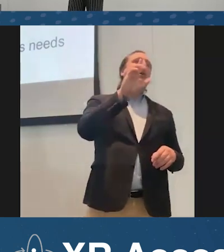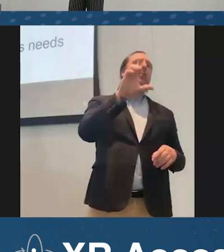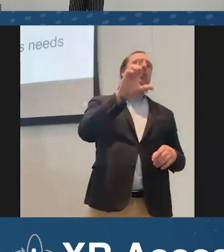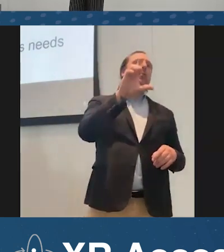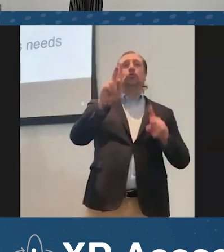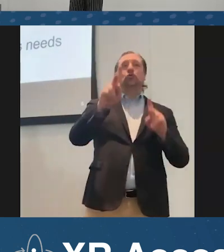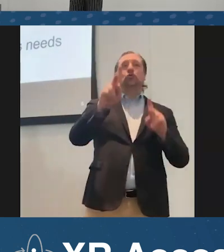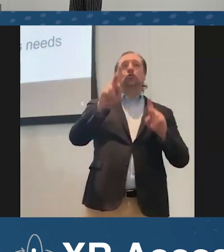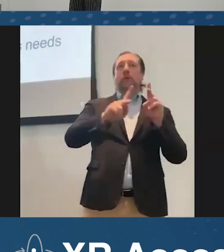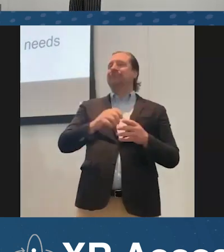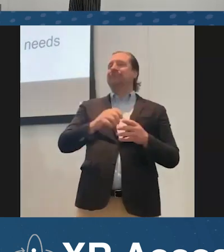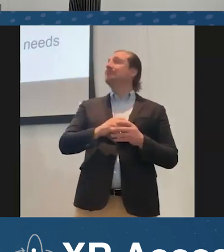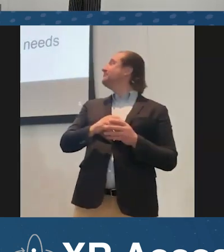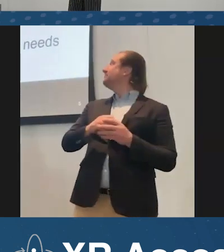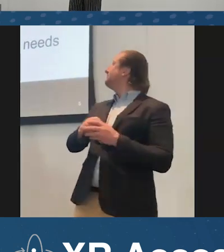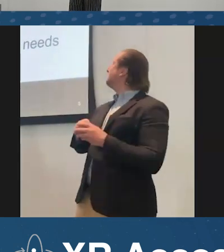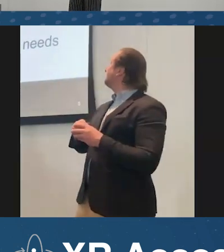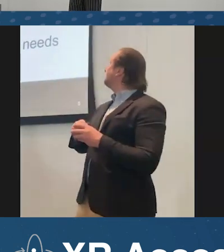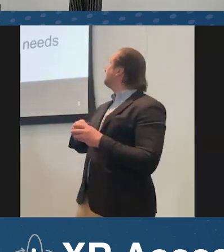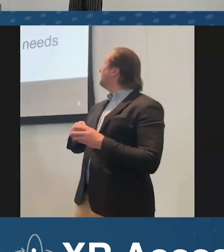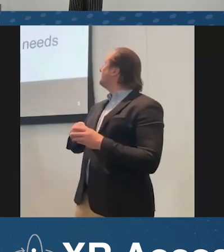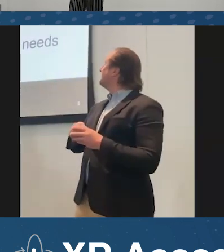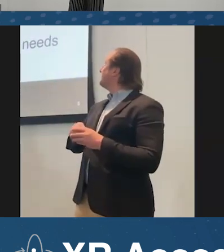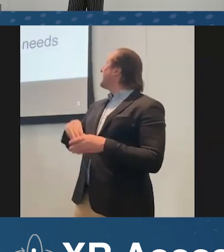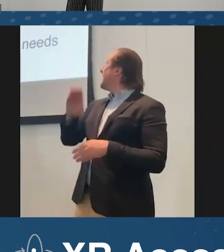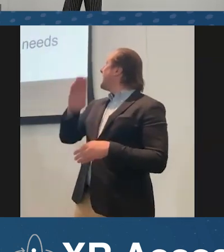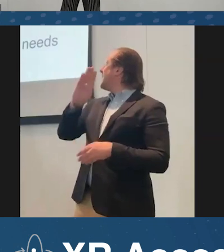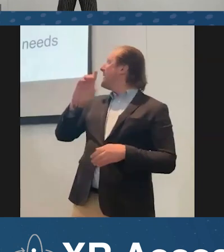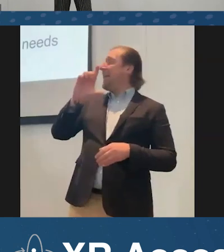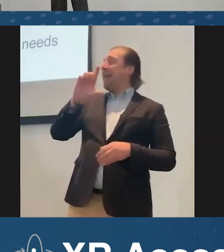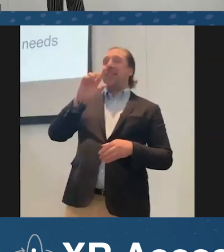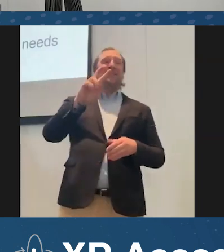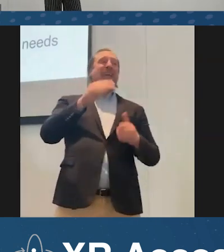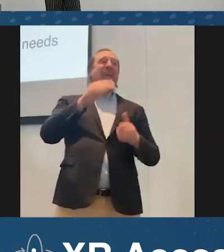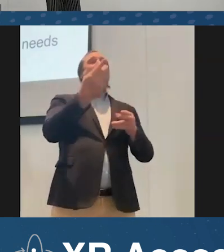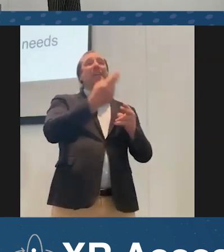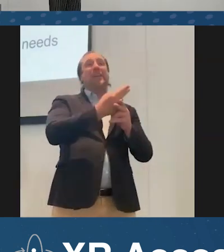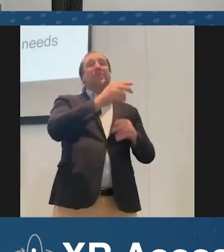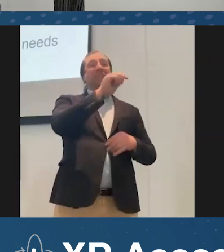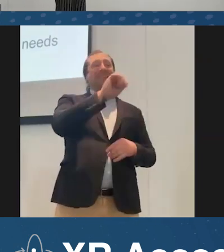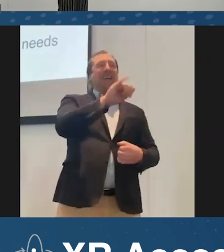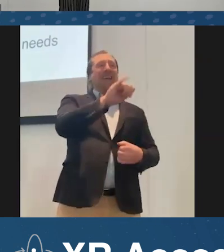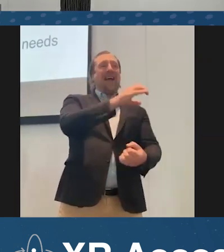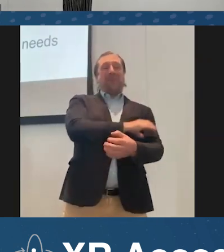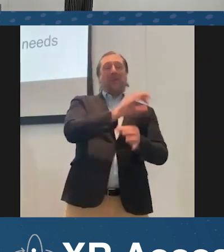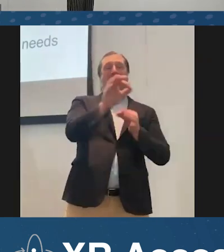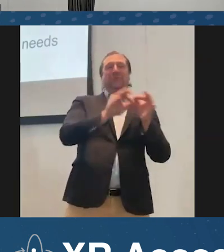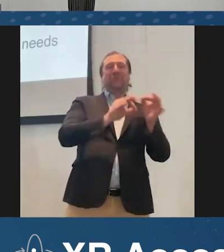well are blind and low vision people's use cases or needs addressed in these use cases?